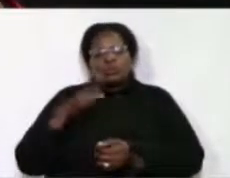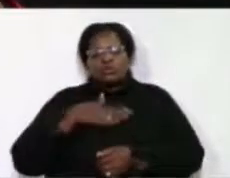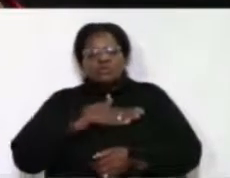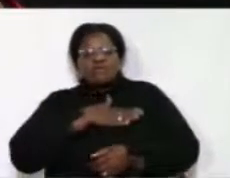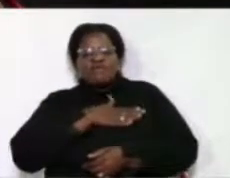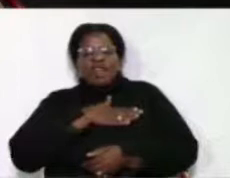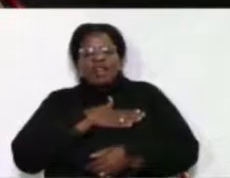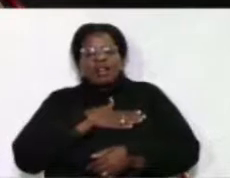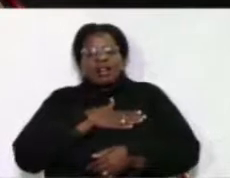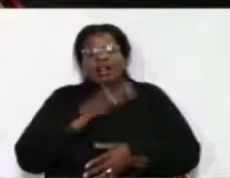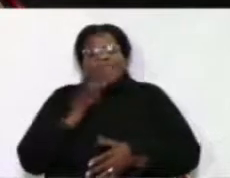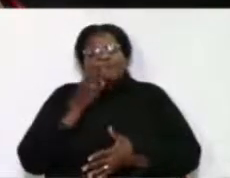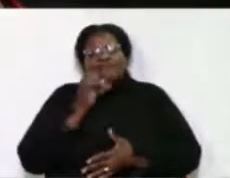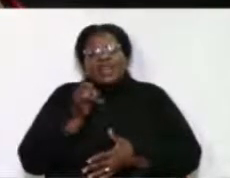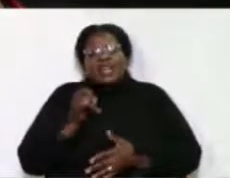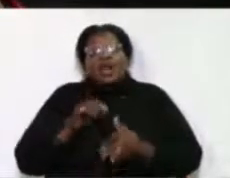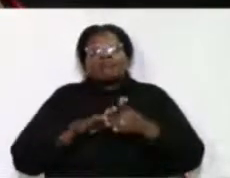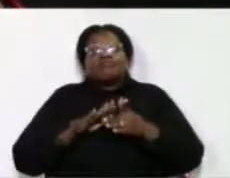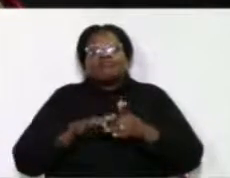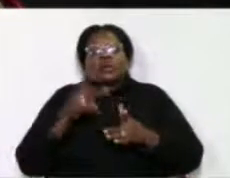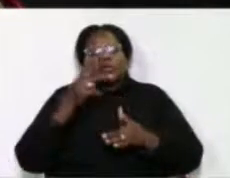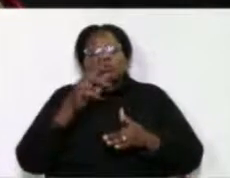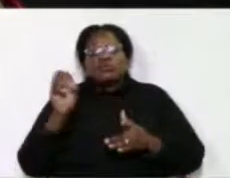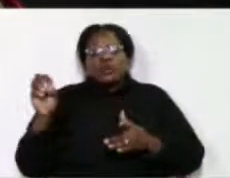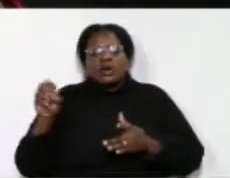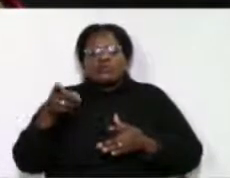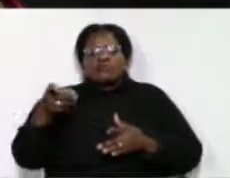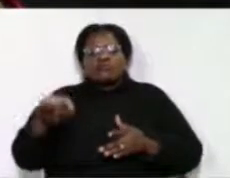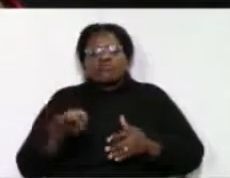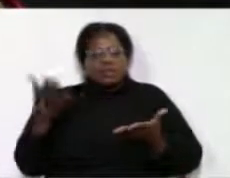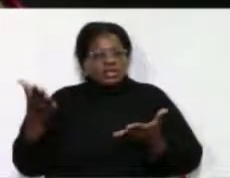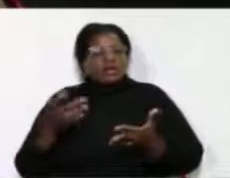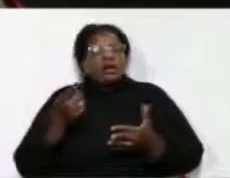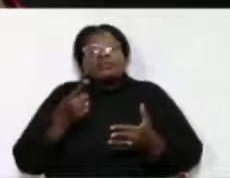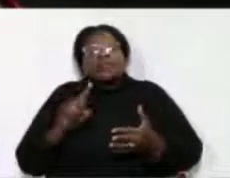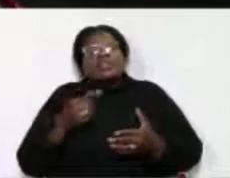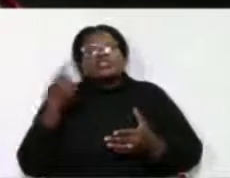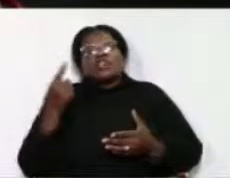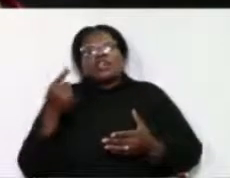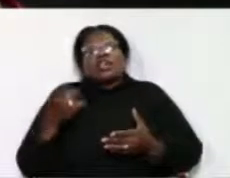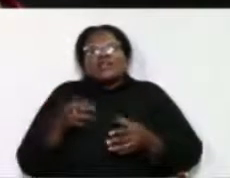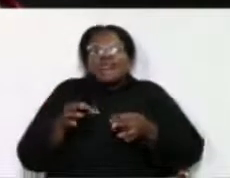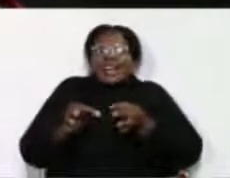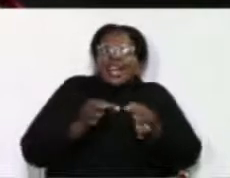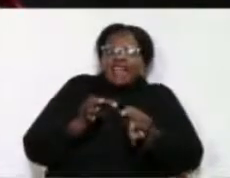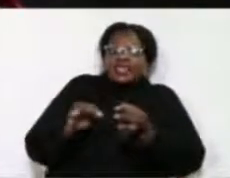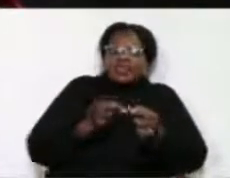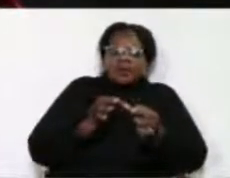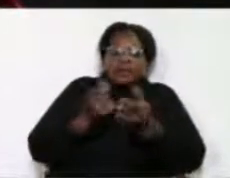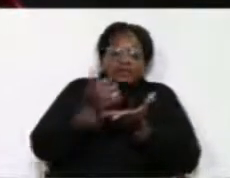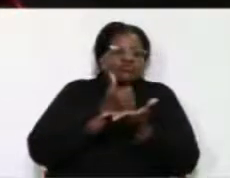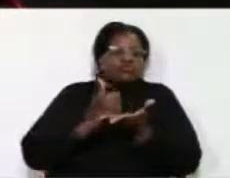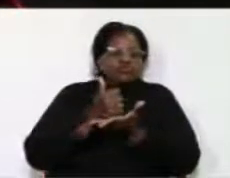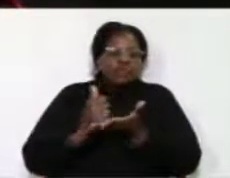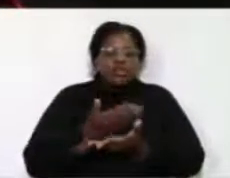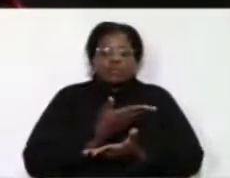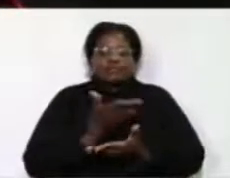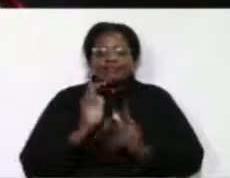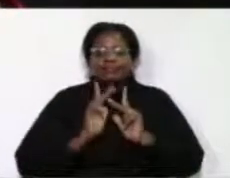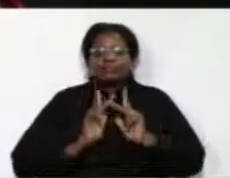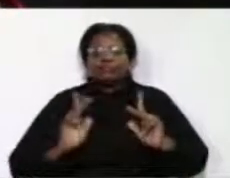intimidated. It's just an illustration purpose. So when I was researching these on the net, they were talking about